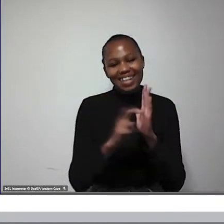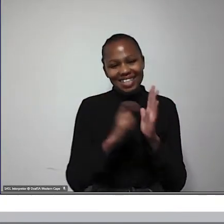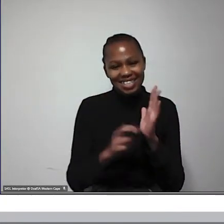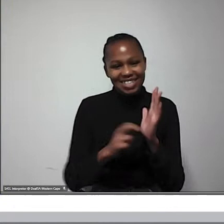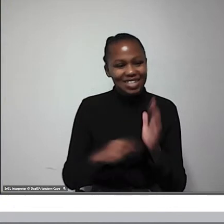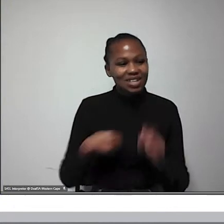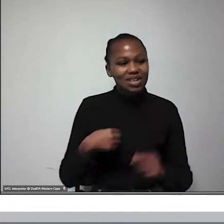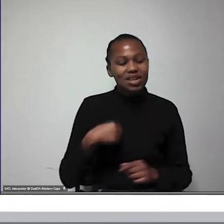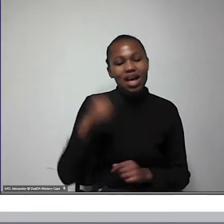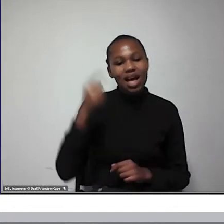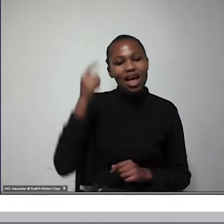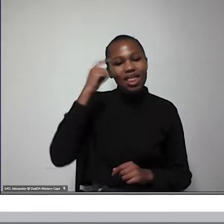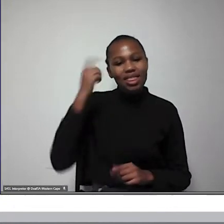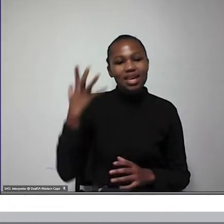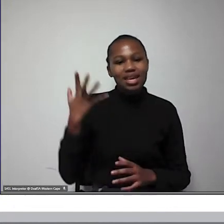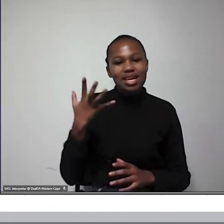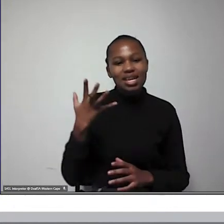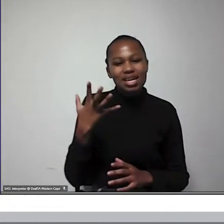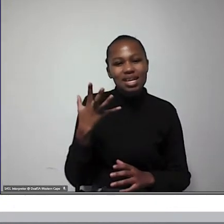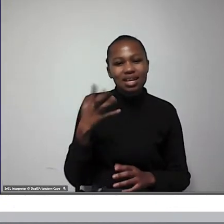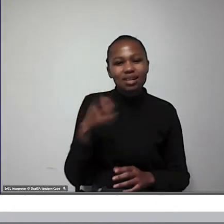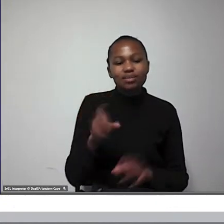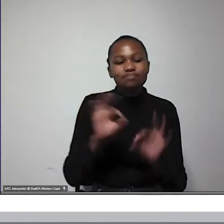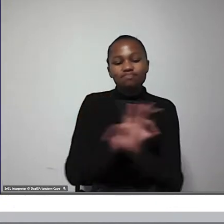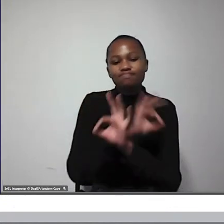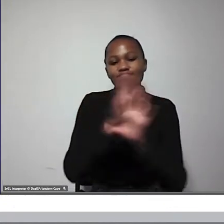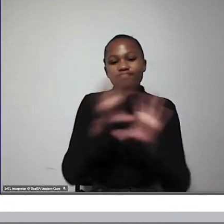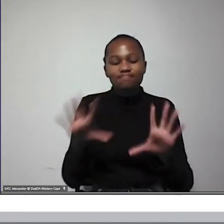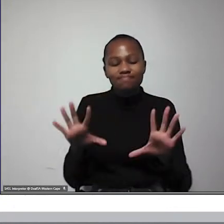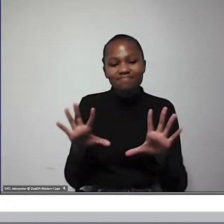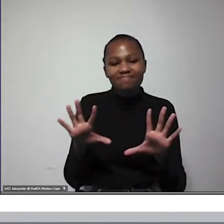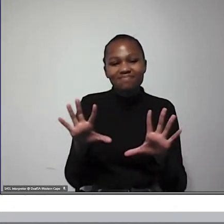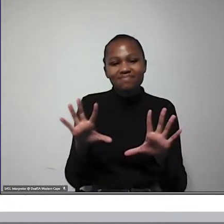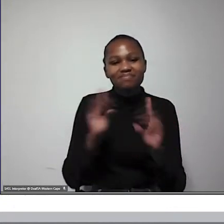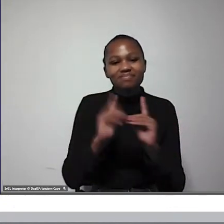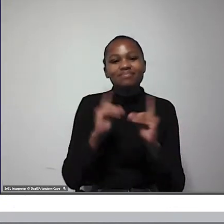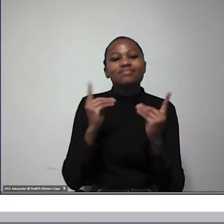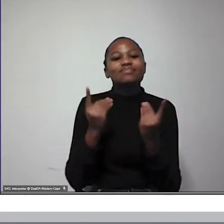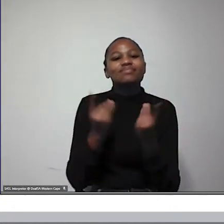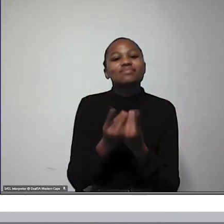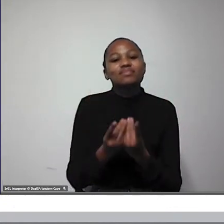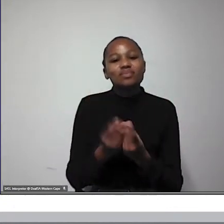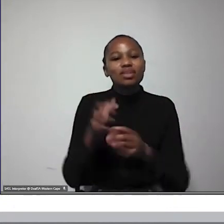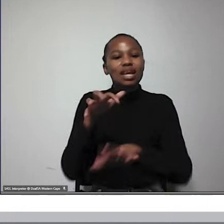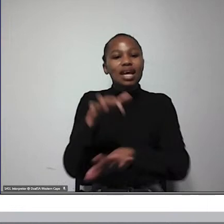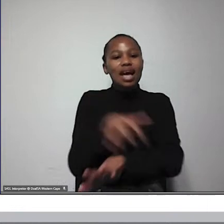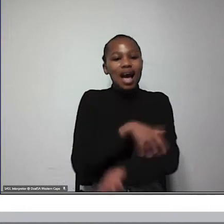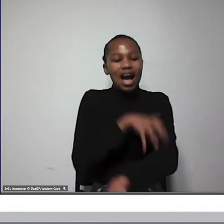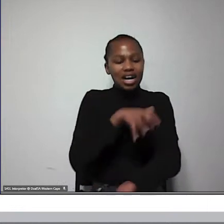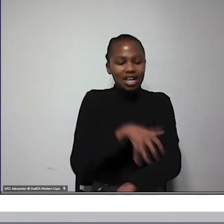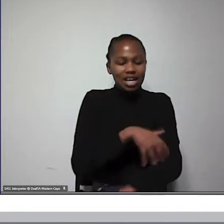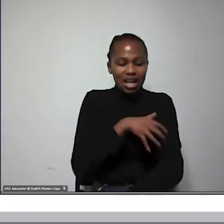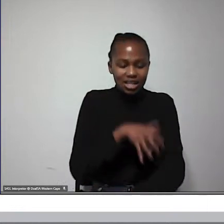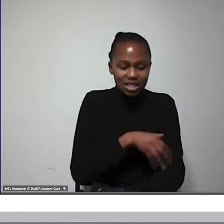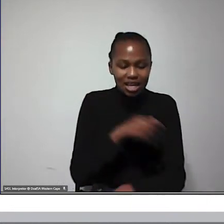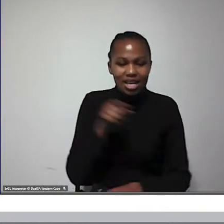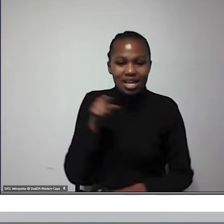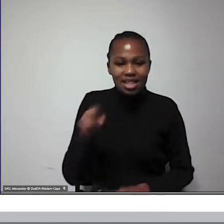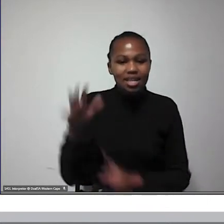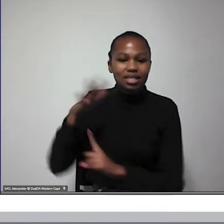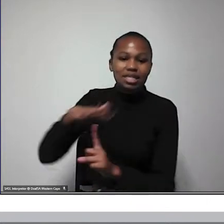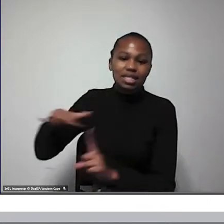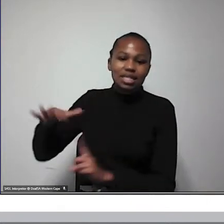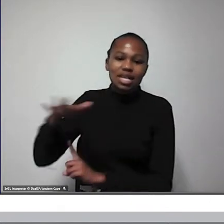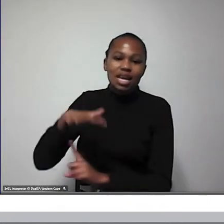been put so clearly by the Department of Agriculture in particular, this area or this